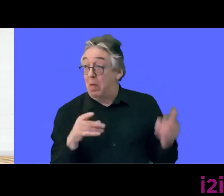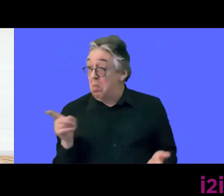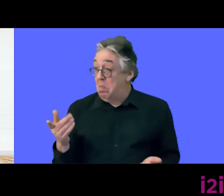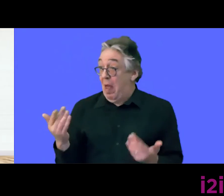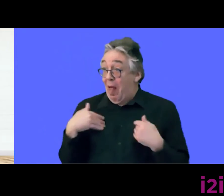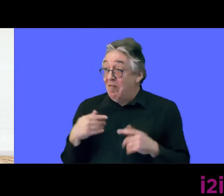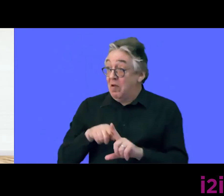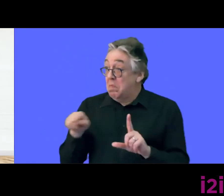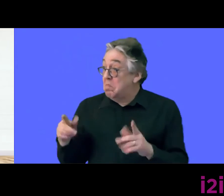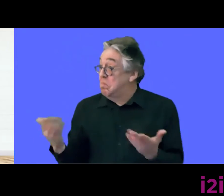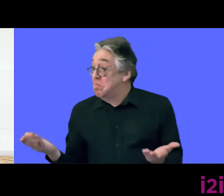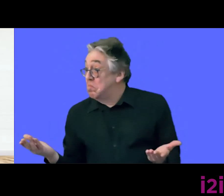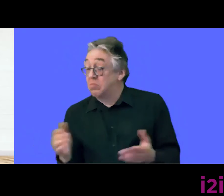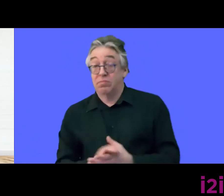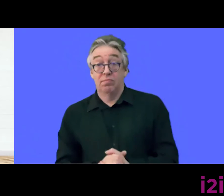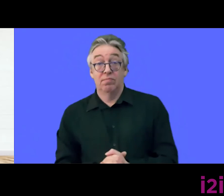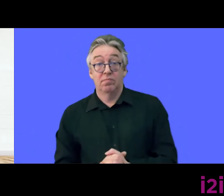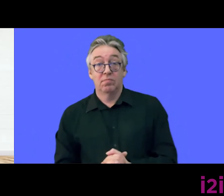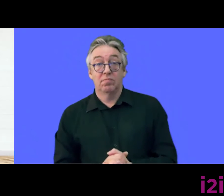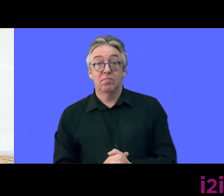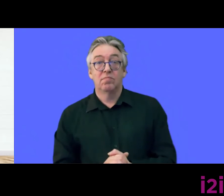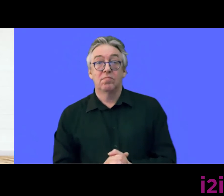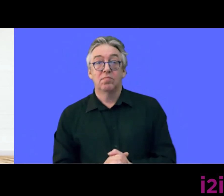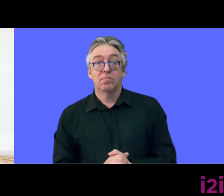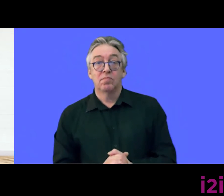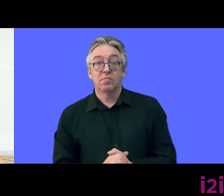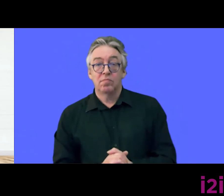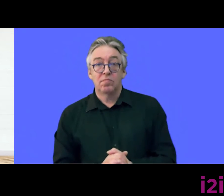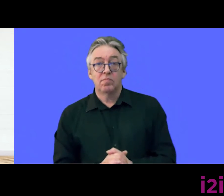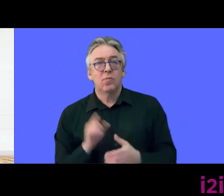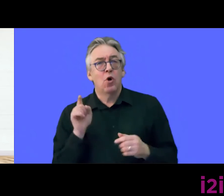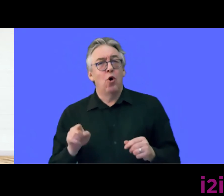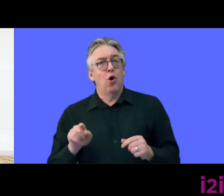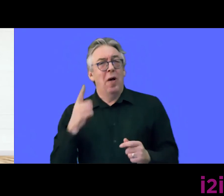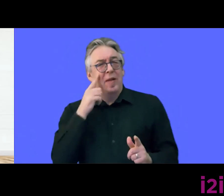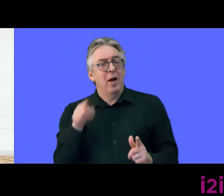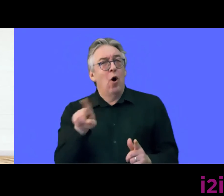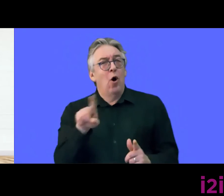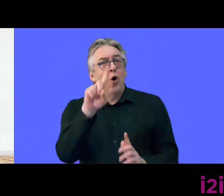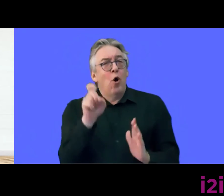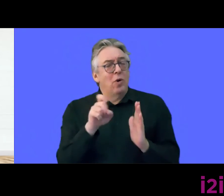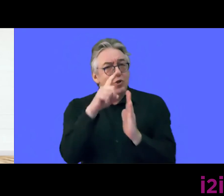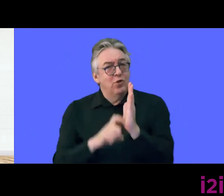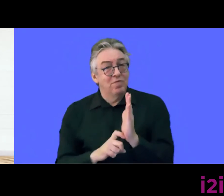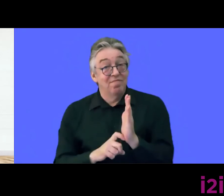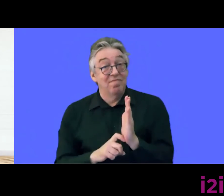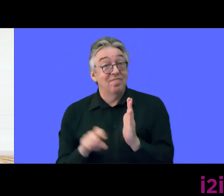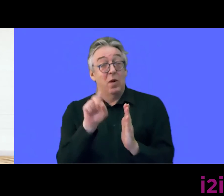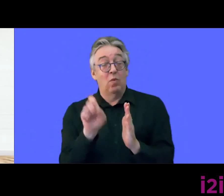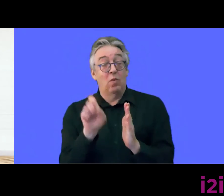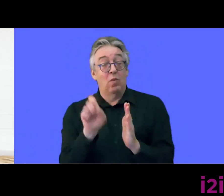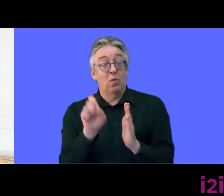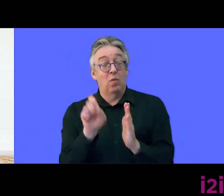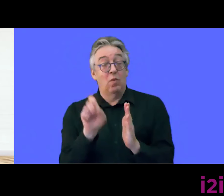you have sort of like, you know, done through an initial sort of survey. I think the question was about demand as well as like, you know, use of it by women